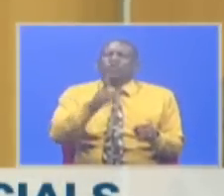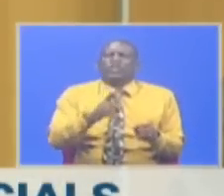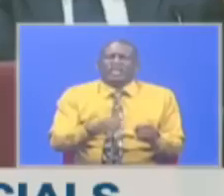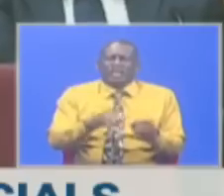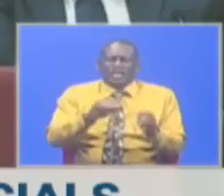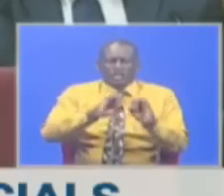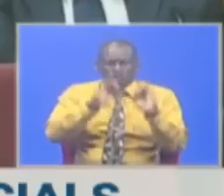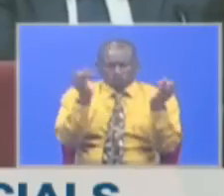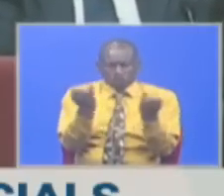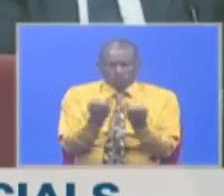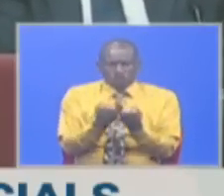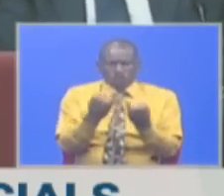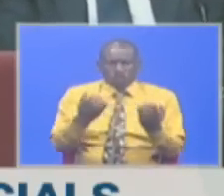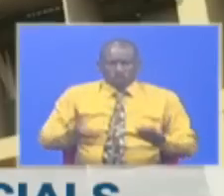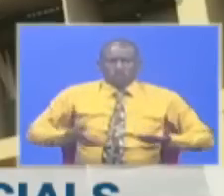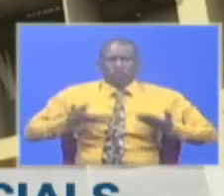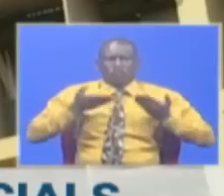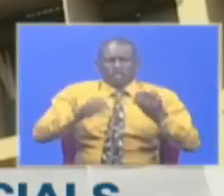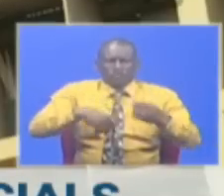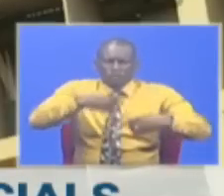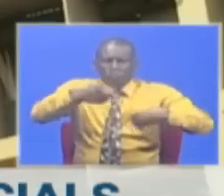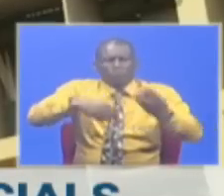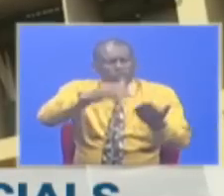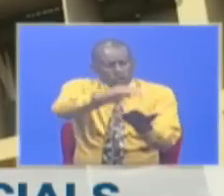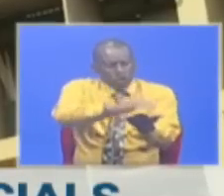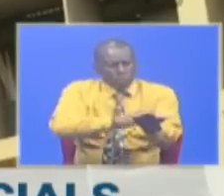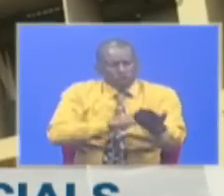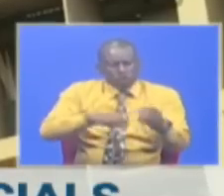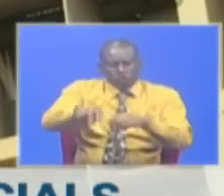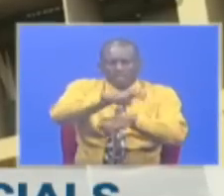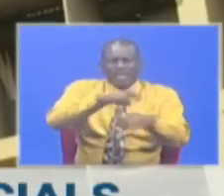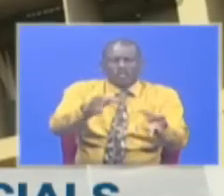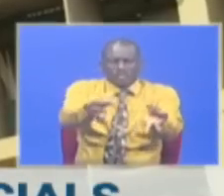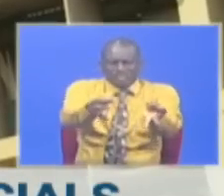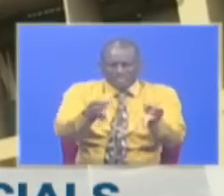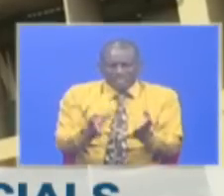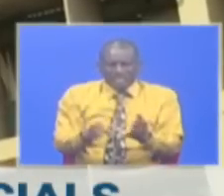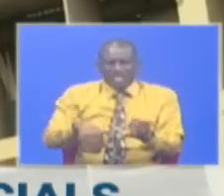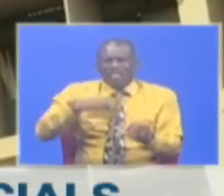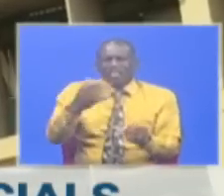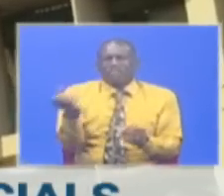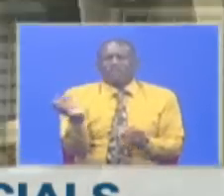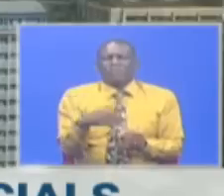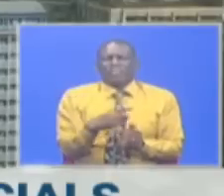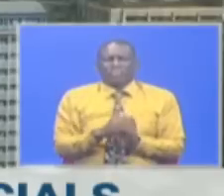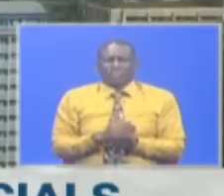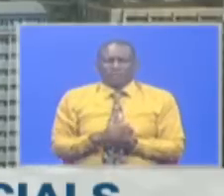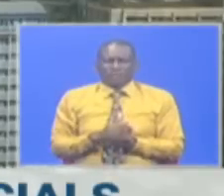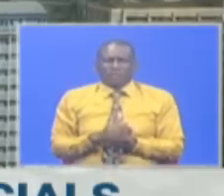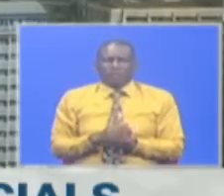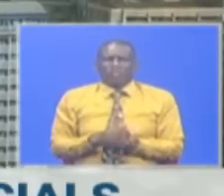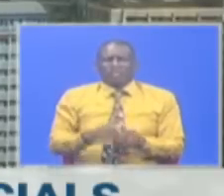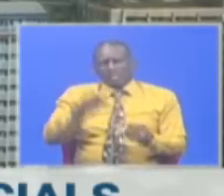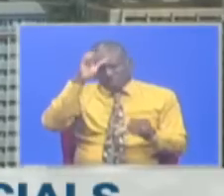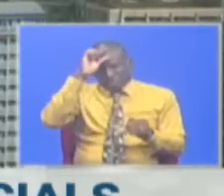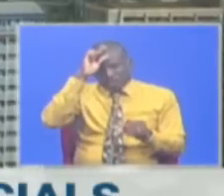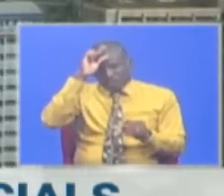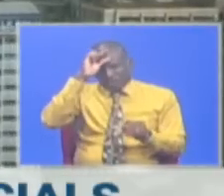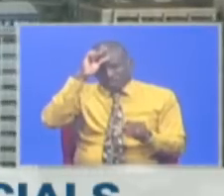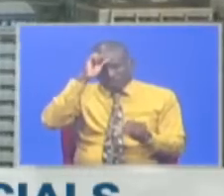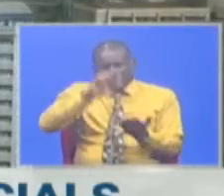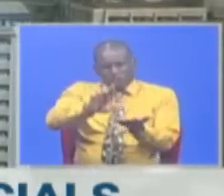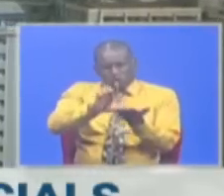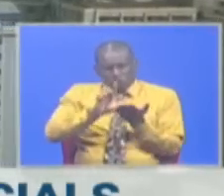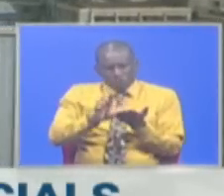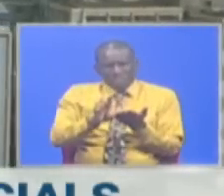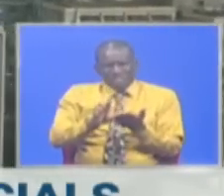agencies to provide a progress report to the National Treasury on a monthly basis. The government's outstanding loans